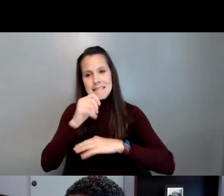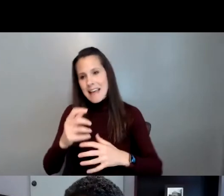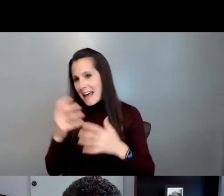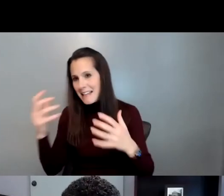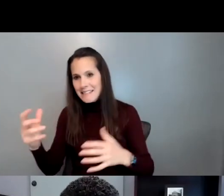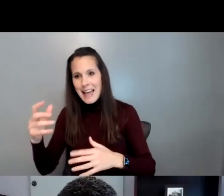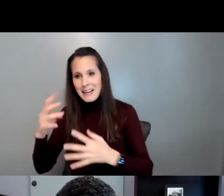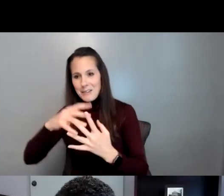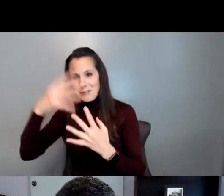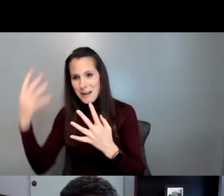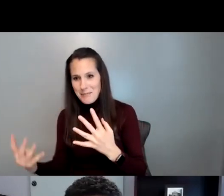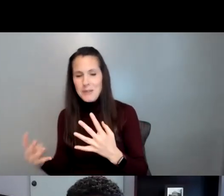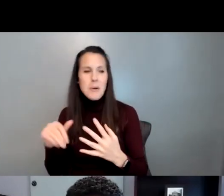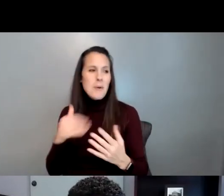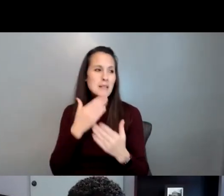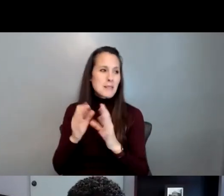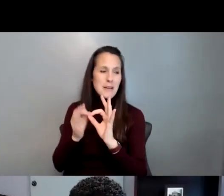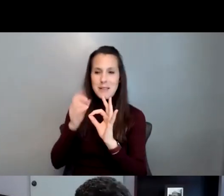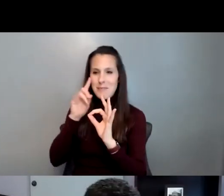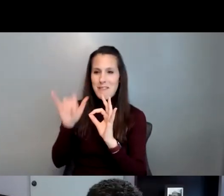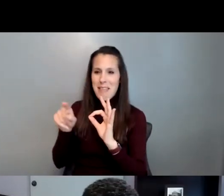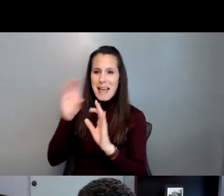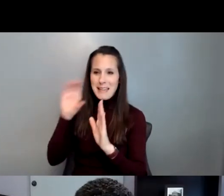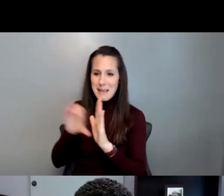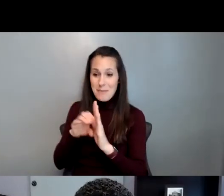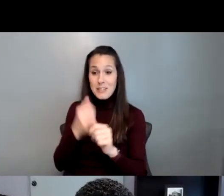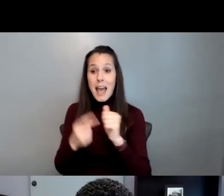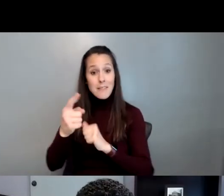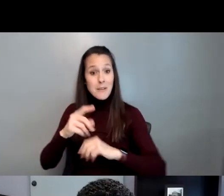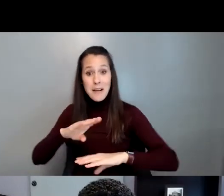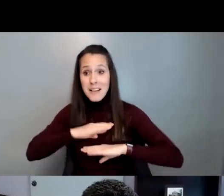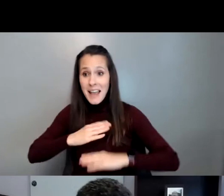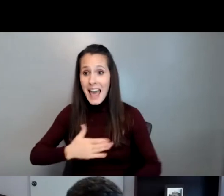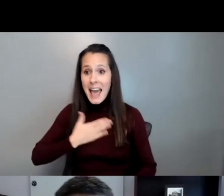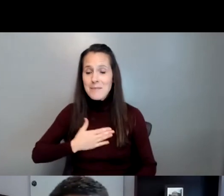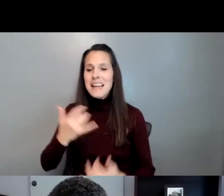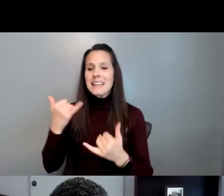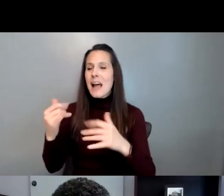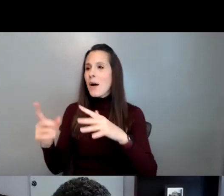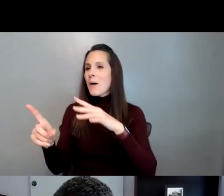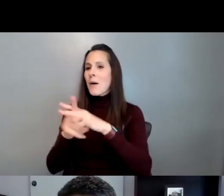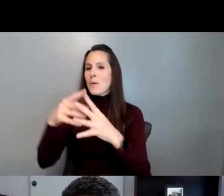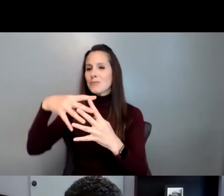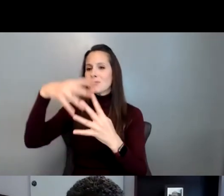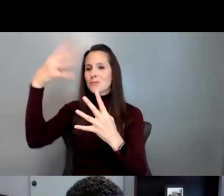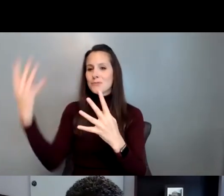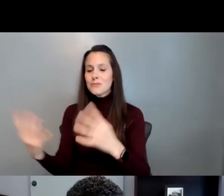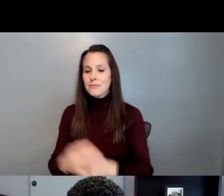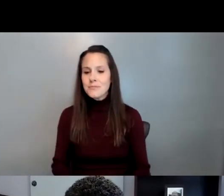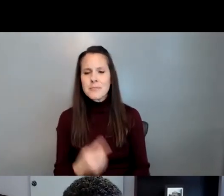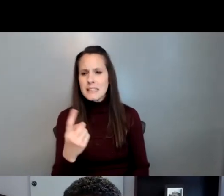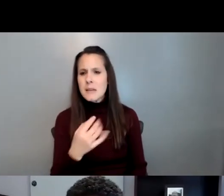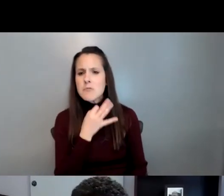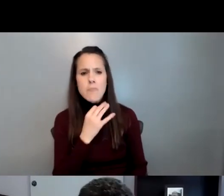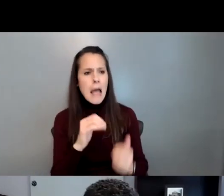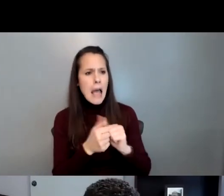that last image, that the rainbow appeared when everyone was accommodated and happy. Someone wanted to know how I got from Stanford to U of